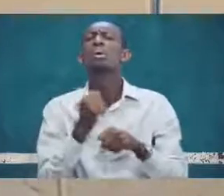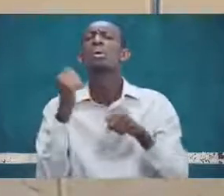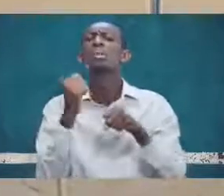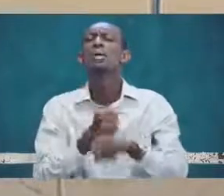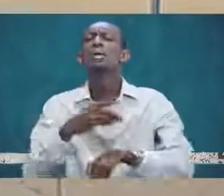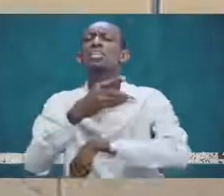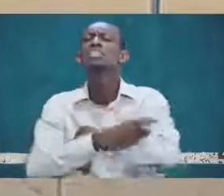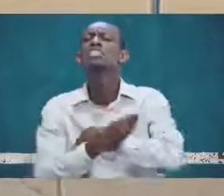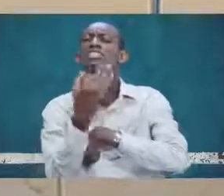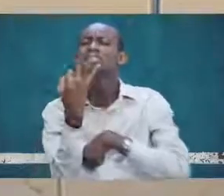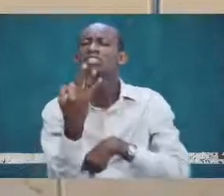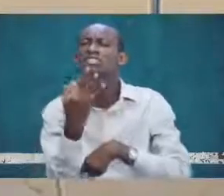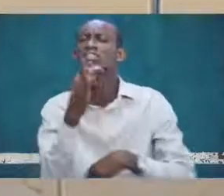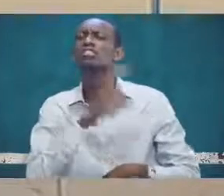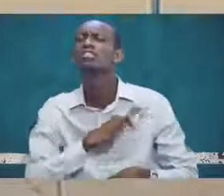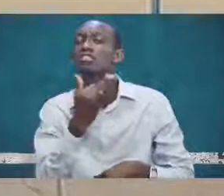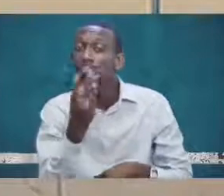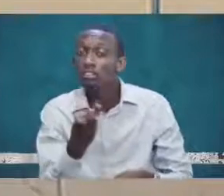he gets per 1 day